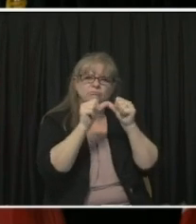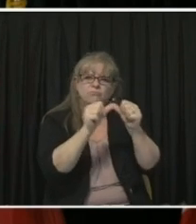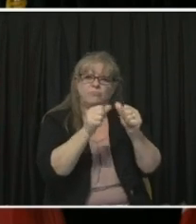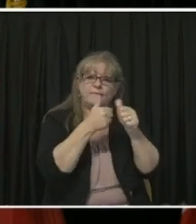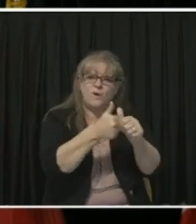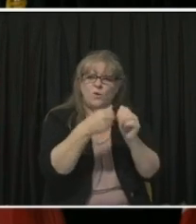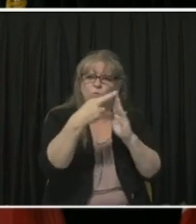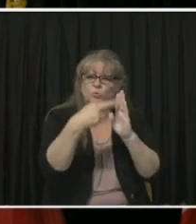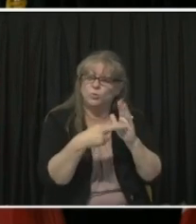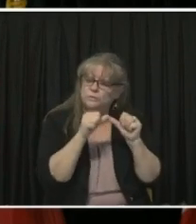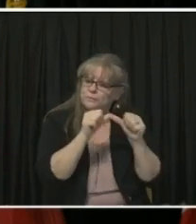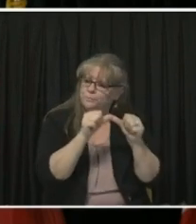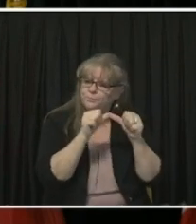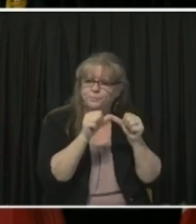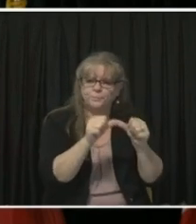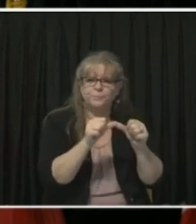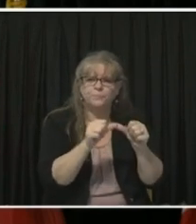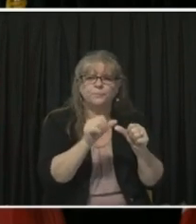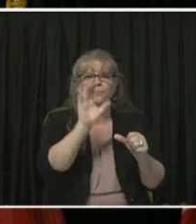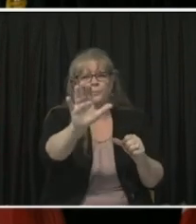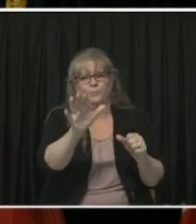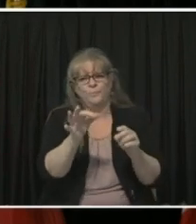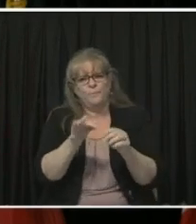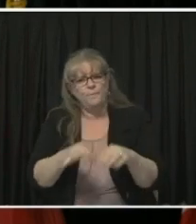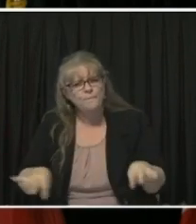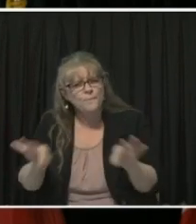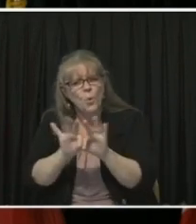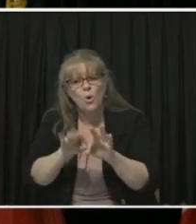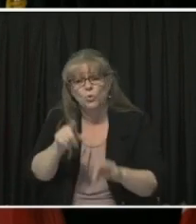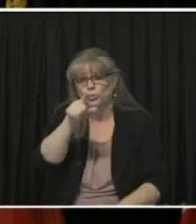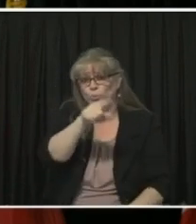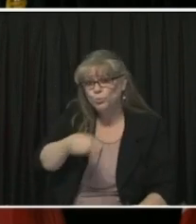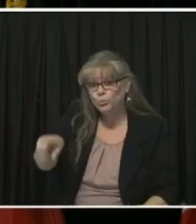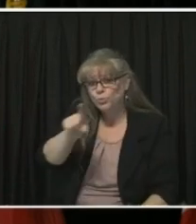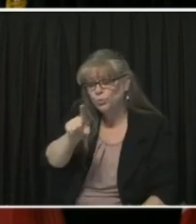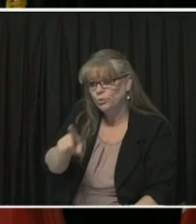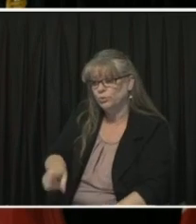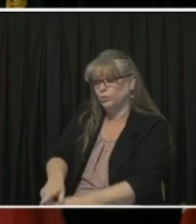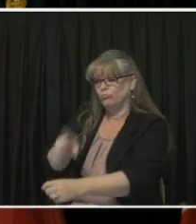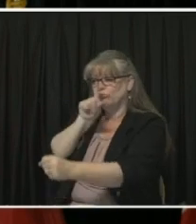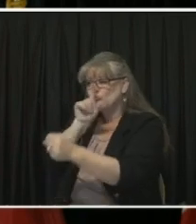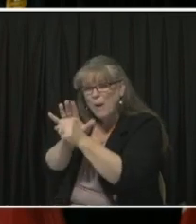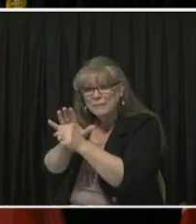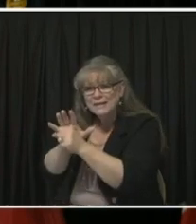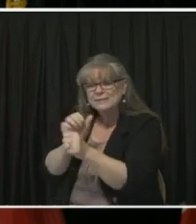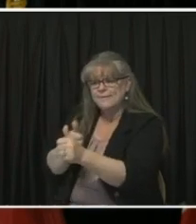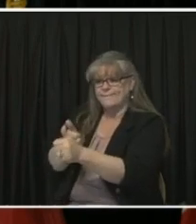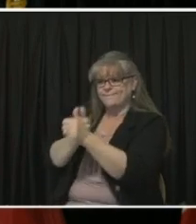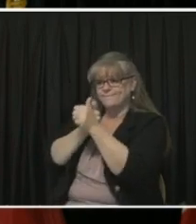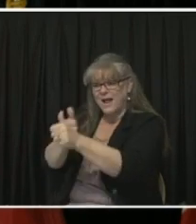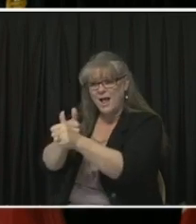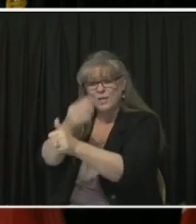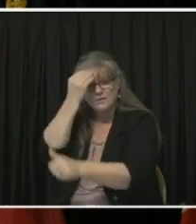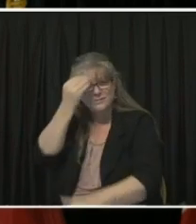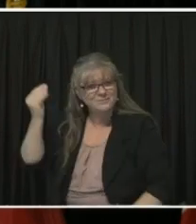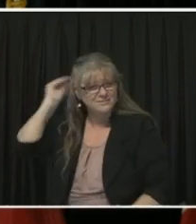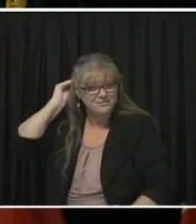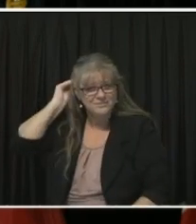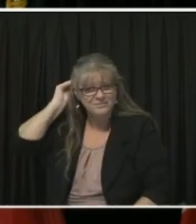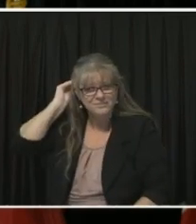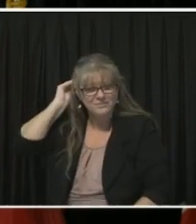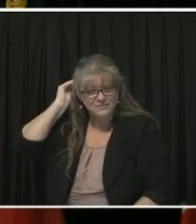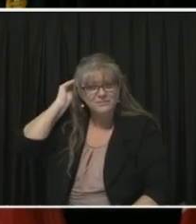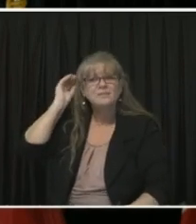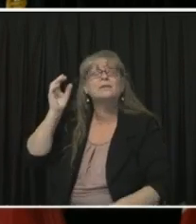dedication to the common sense 6 feet away from others, reducing our social